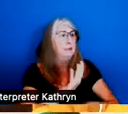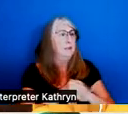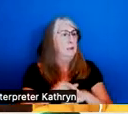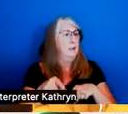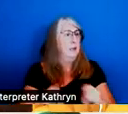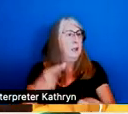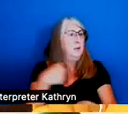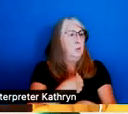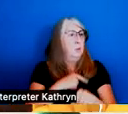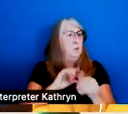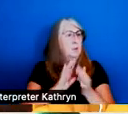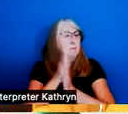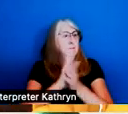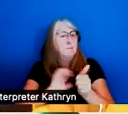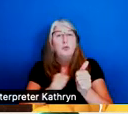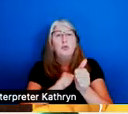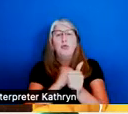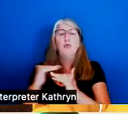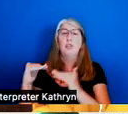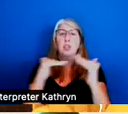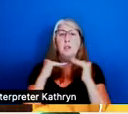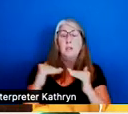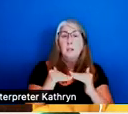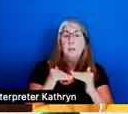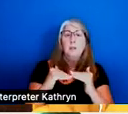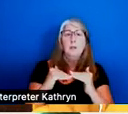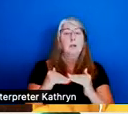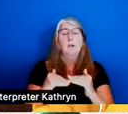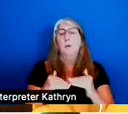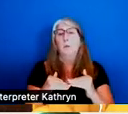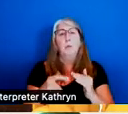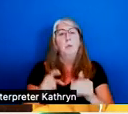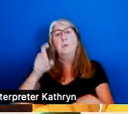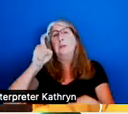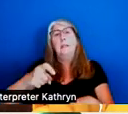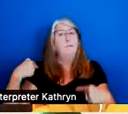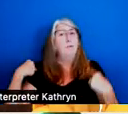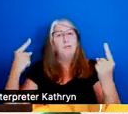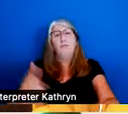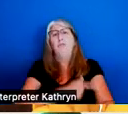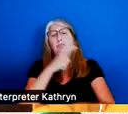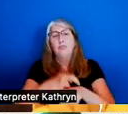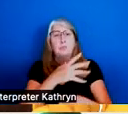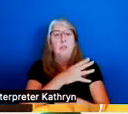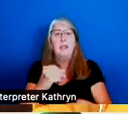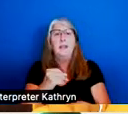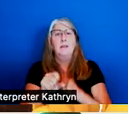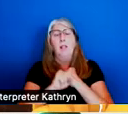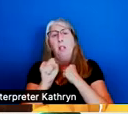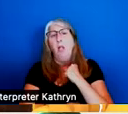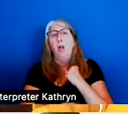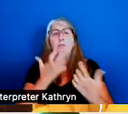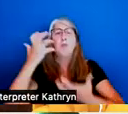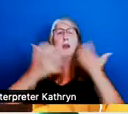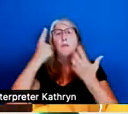we pursue justice, long overdue and long cried out for